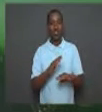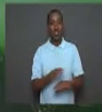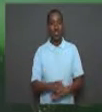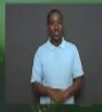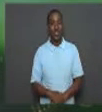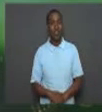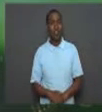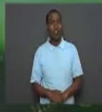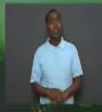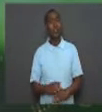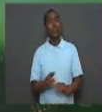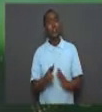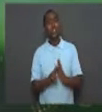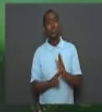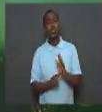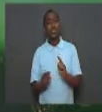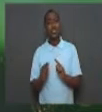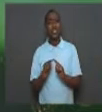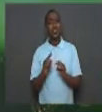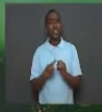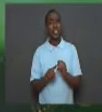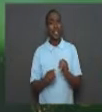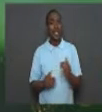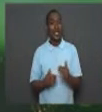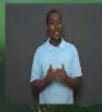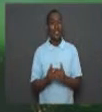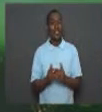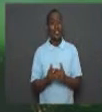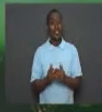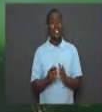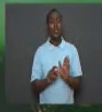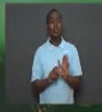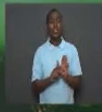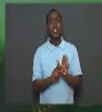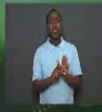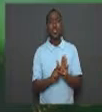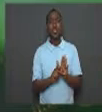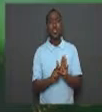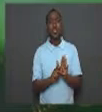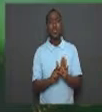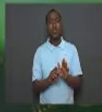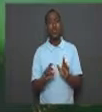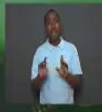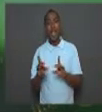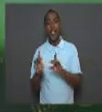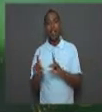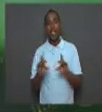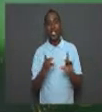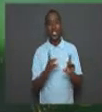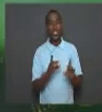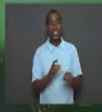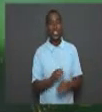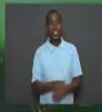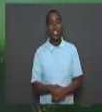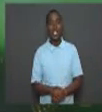Throughout this unit, we will learn about the principles of classification and the